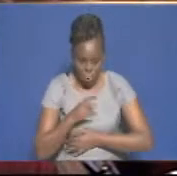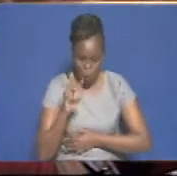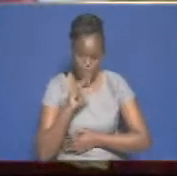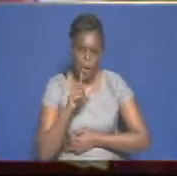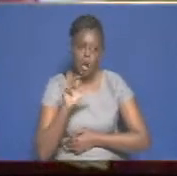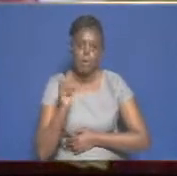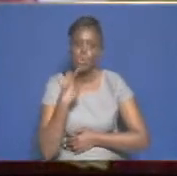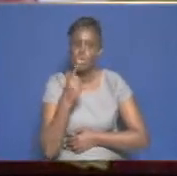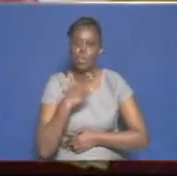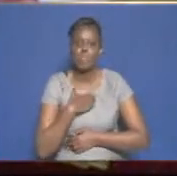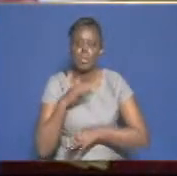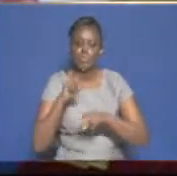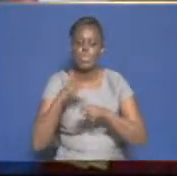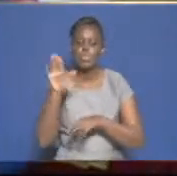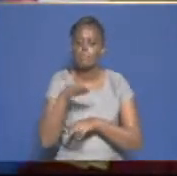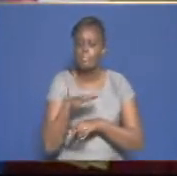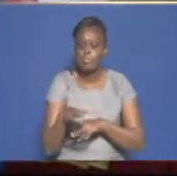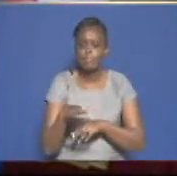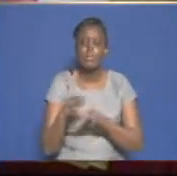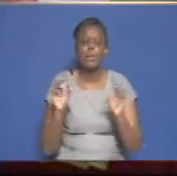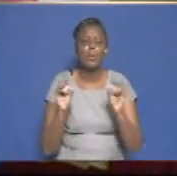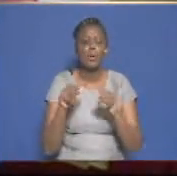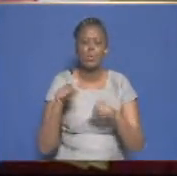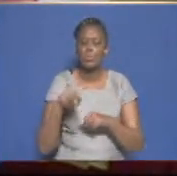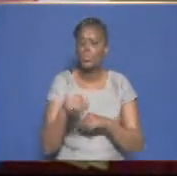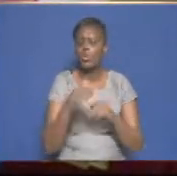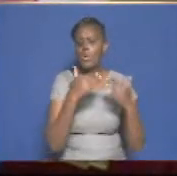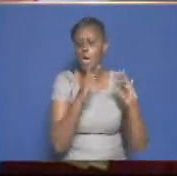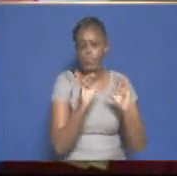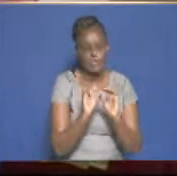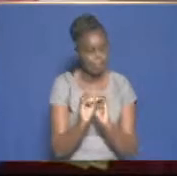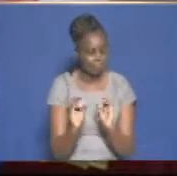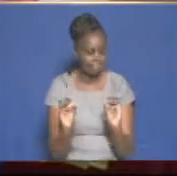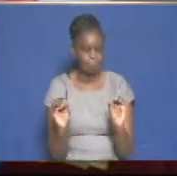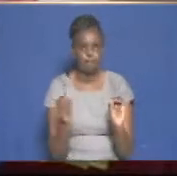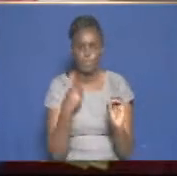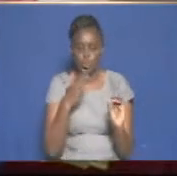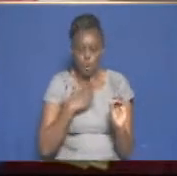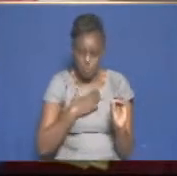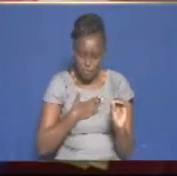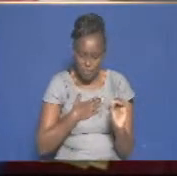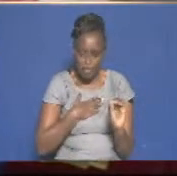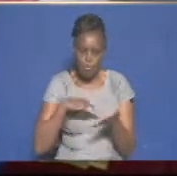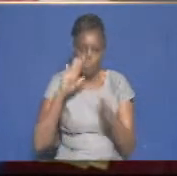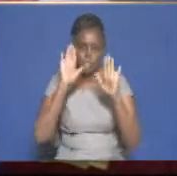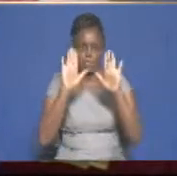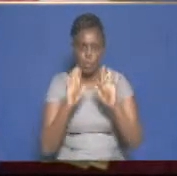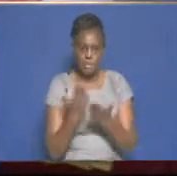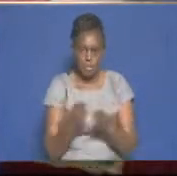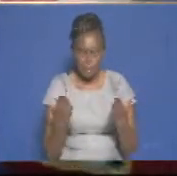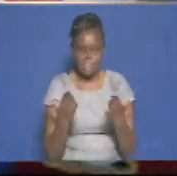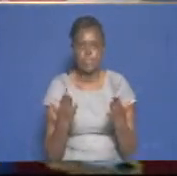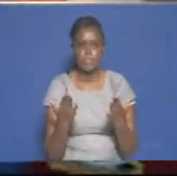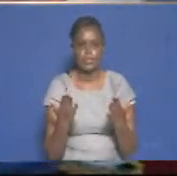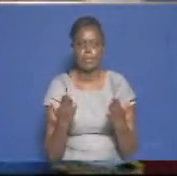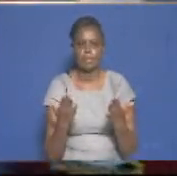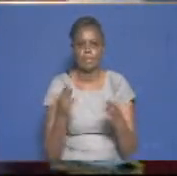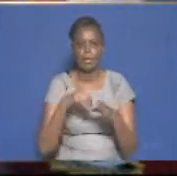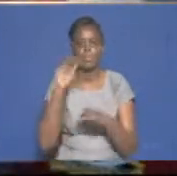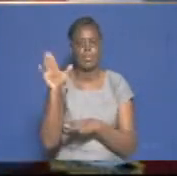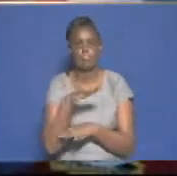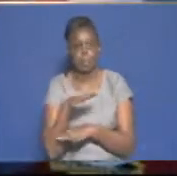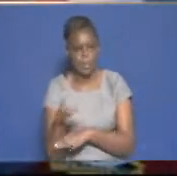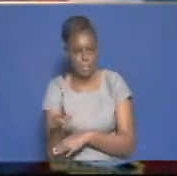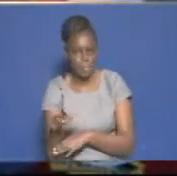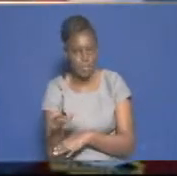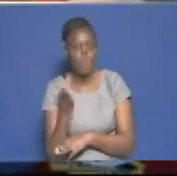me to sit in Parliament. He told me not to be walking out and bouncing. He told me that's the most important thing when you're in Parliament. And we